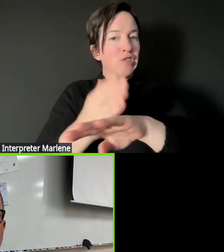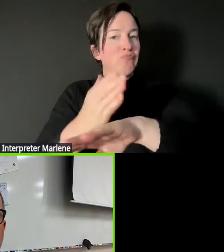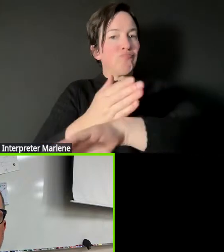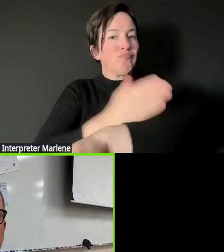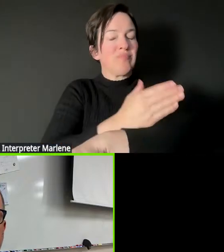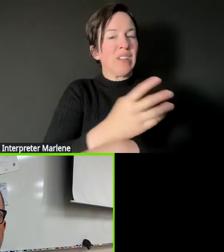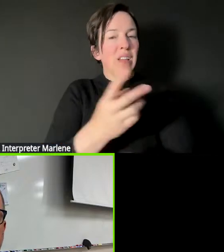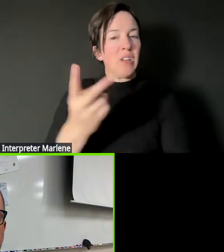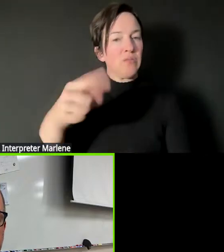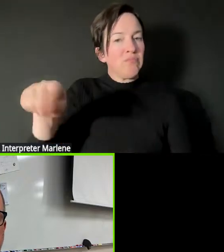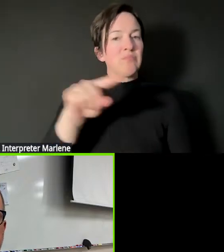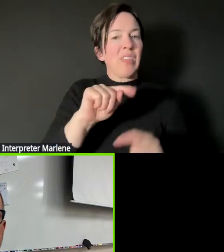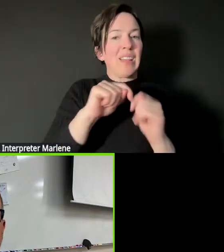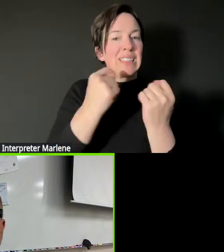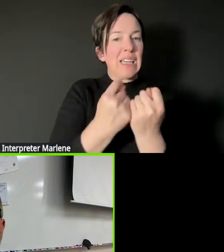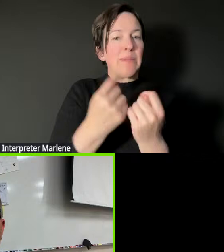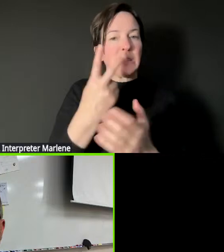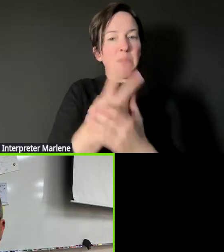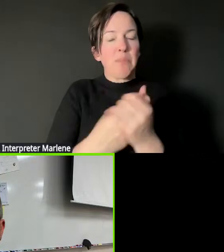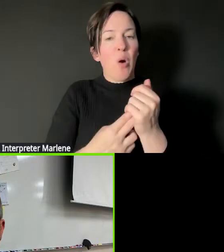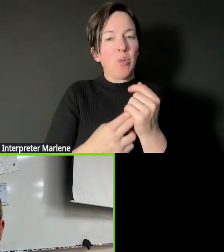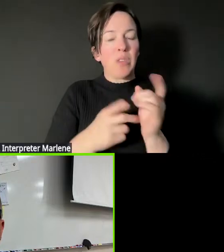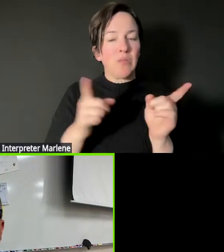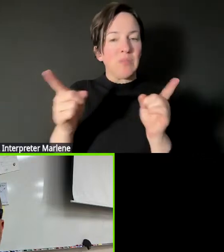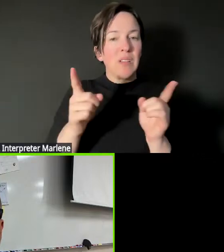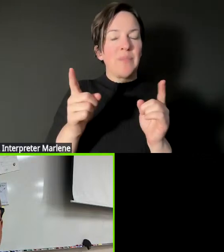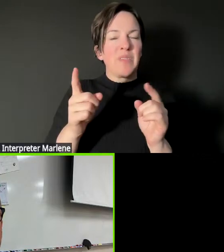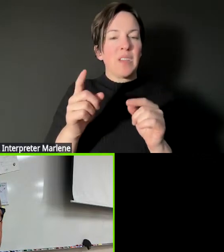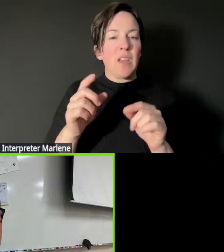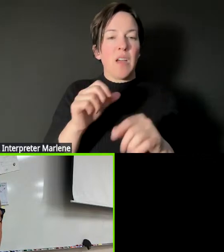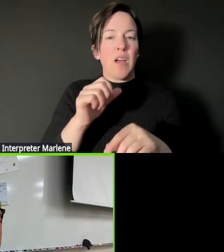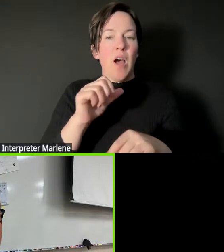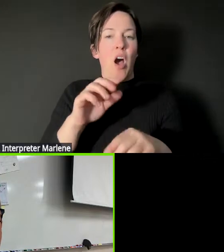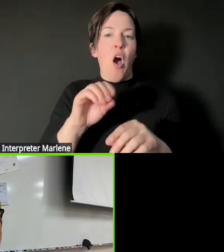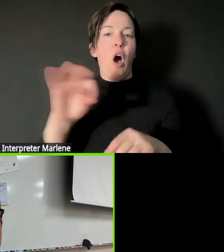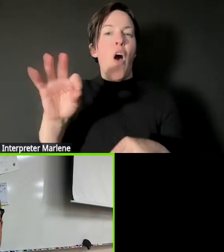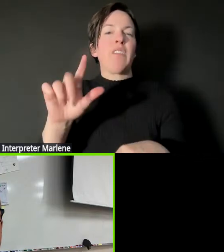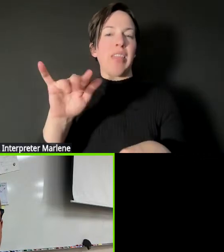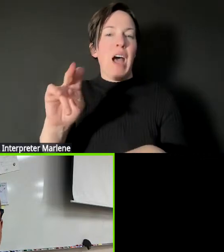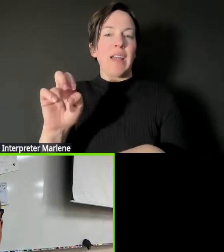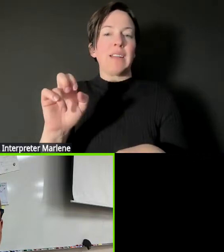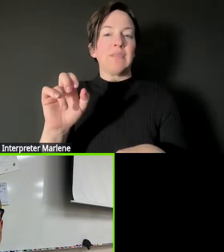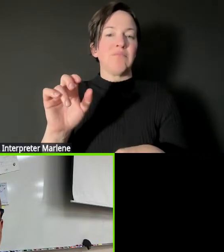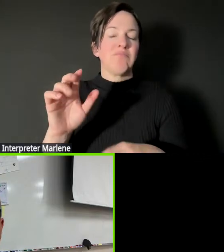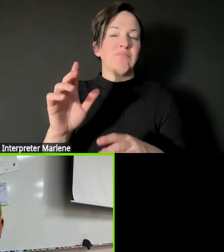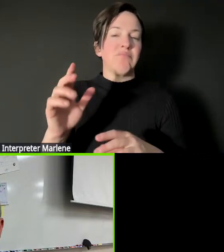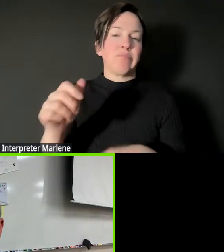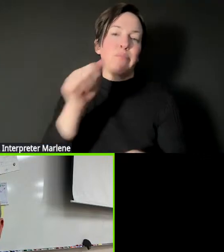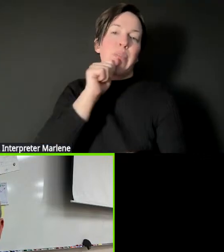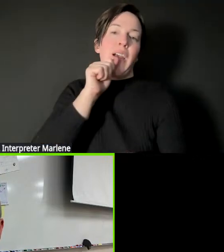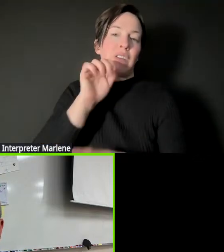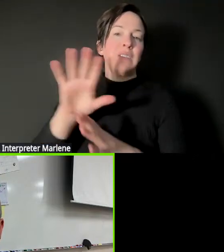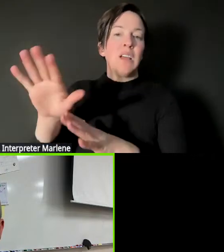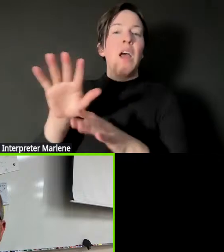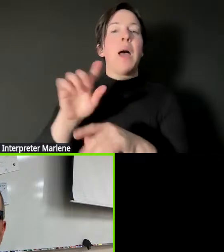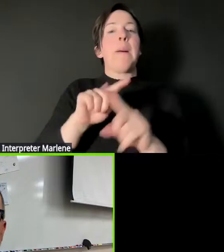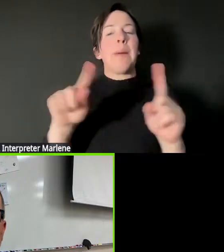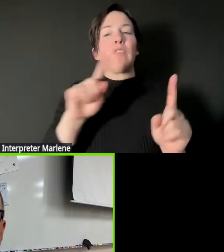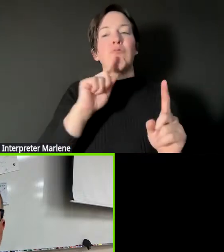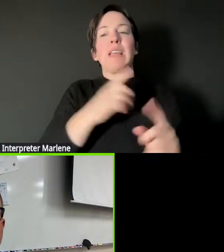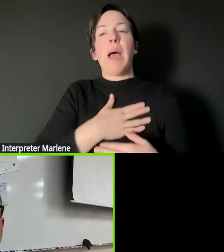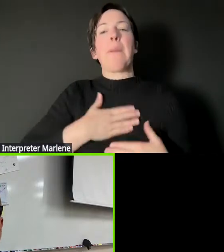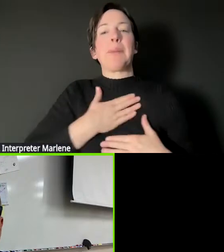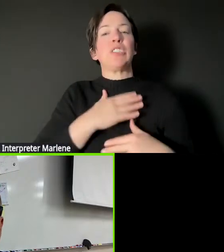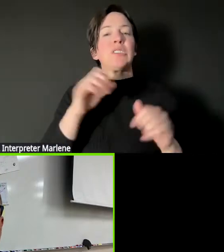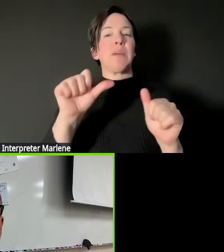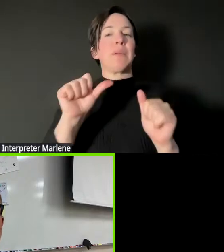teams, both sides offline. And so I really appreciate the ability to continue the